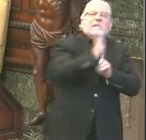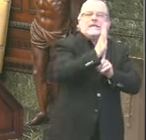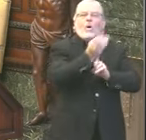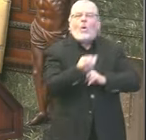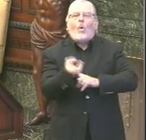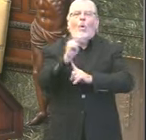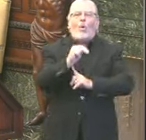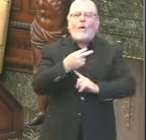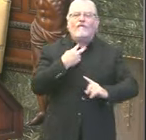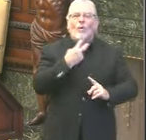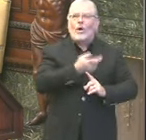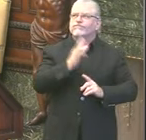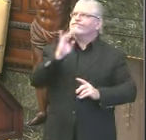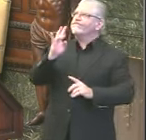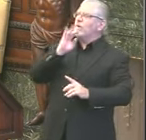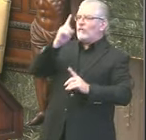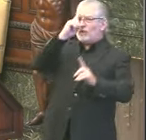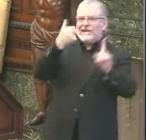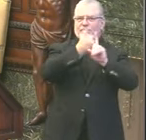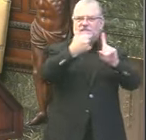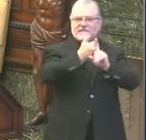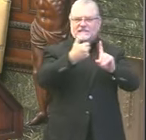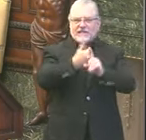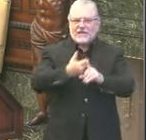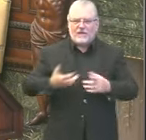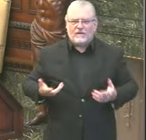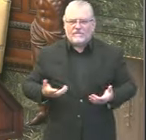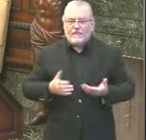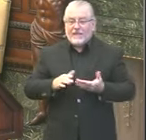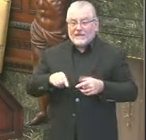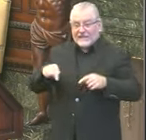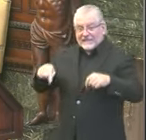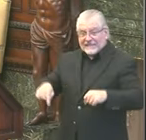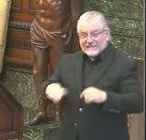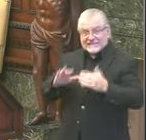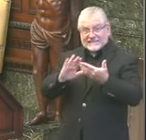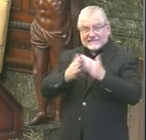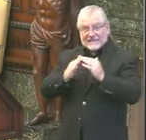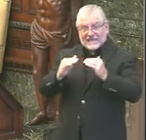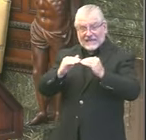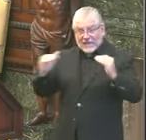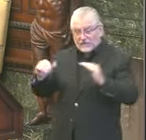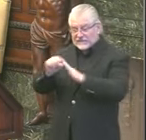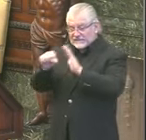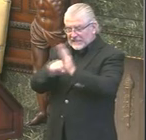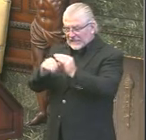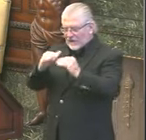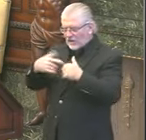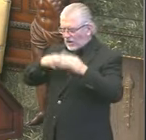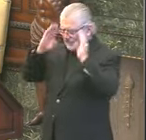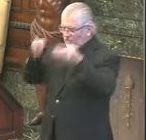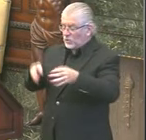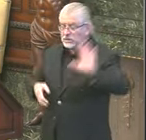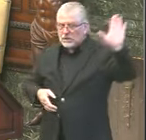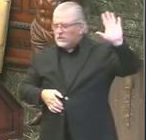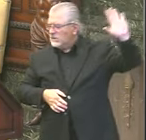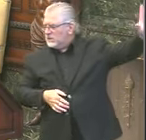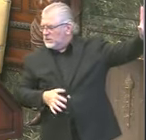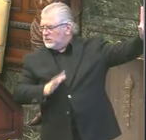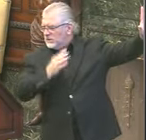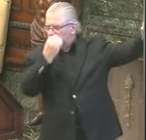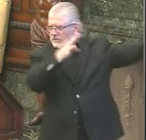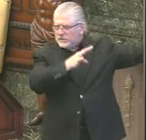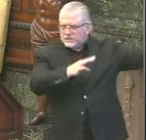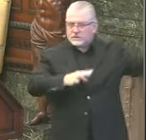this on city levels, state levels. If the U.S. Congress wants to do something